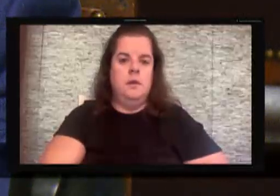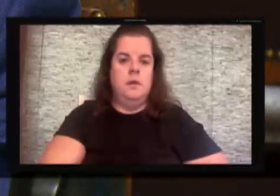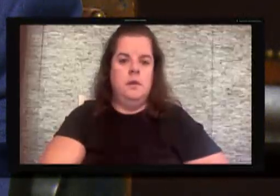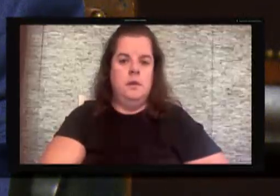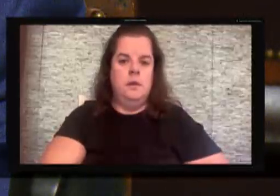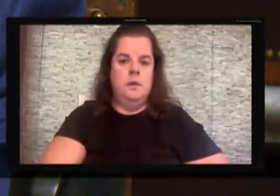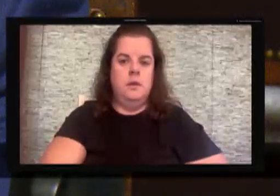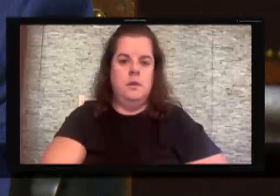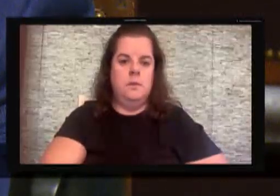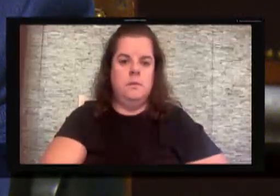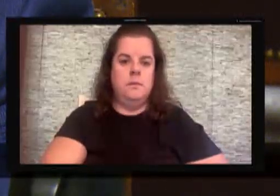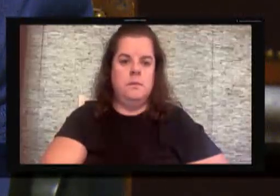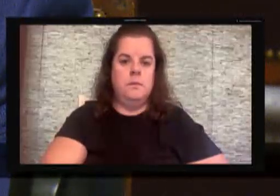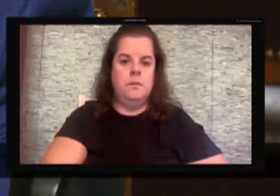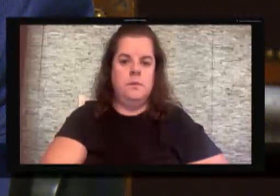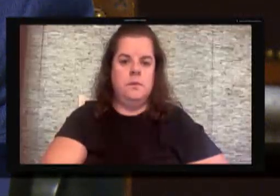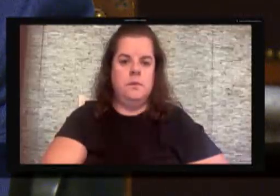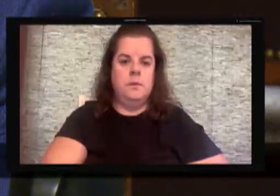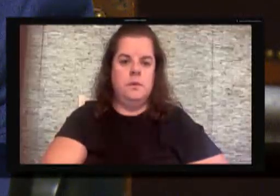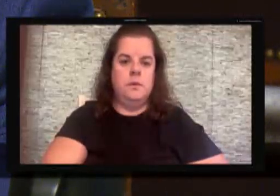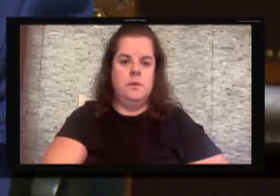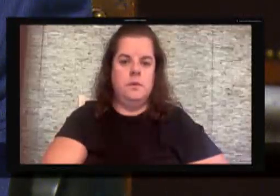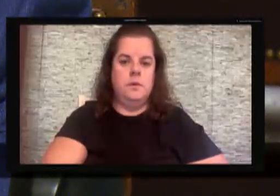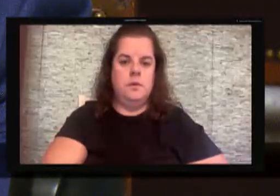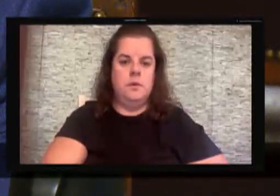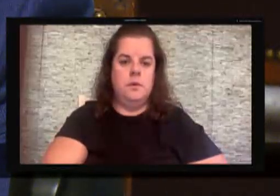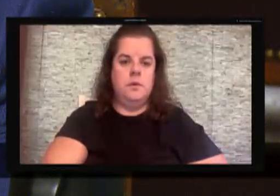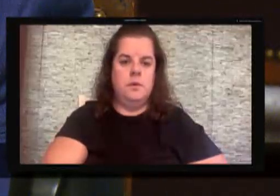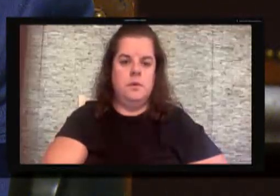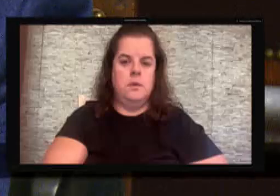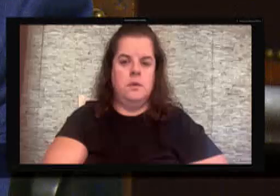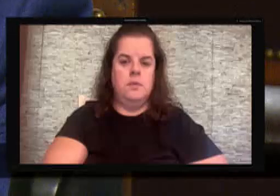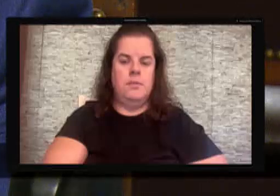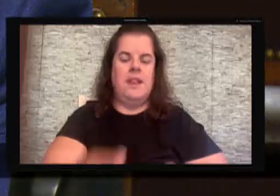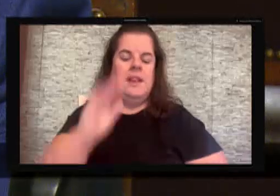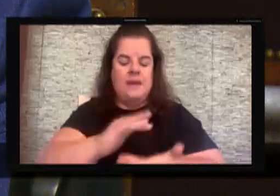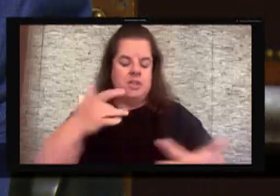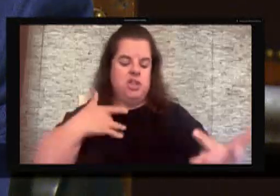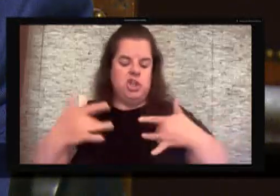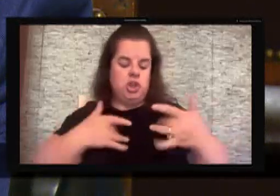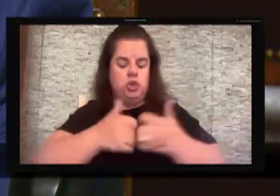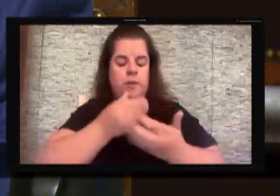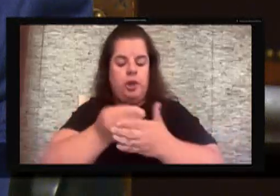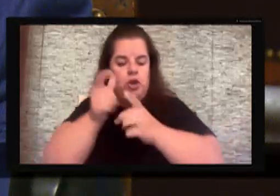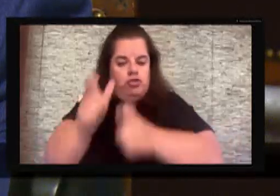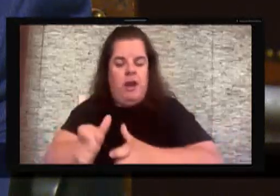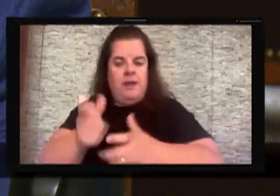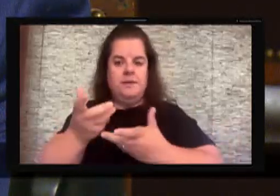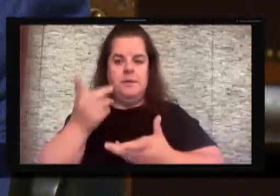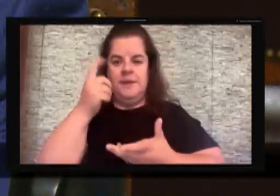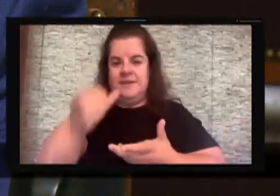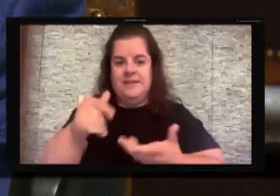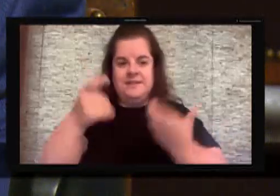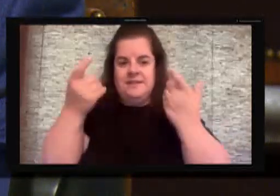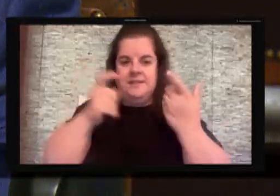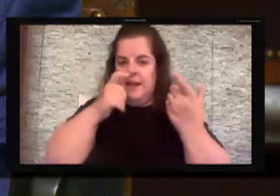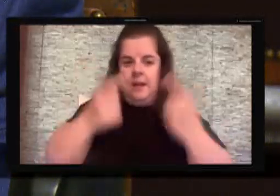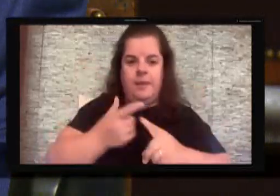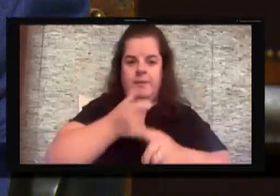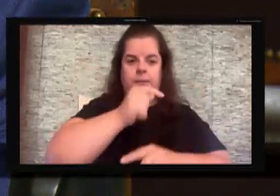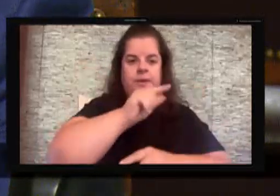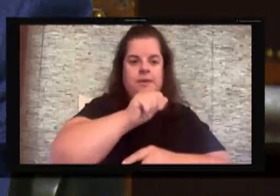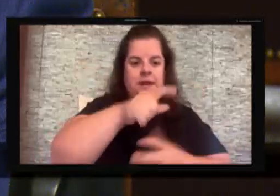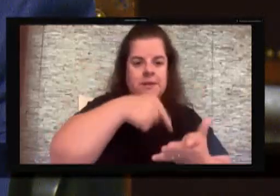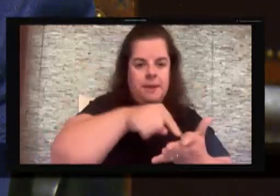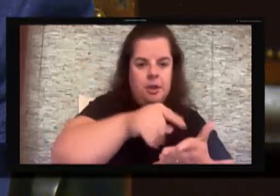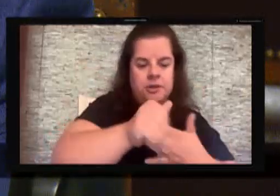I guess maybe we shouldn't be, but I'm less concerned about grant money because it's not coming out of our taxpayer dollars. Maybe it is